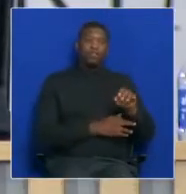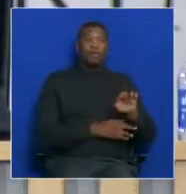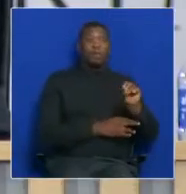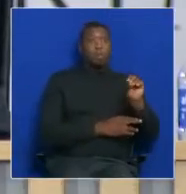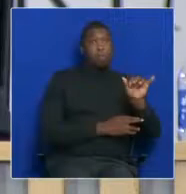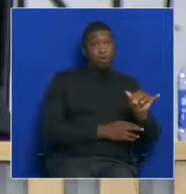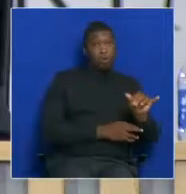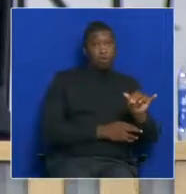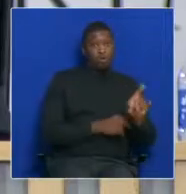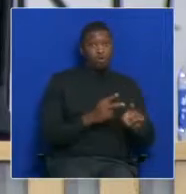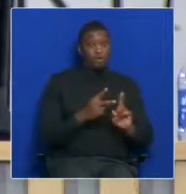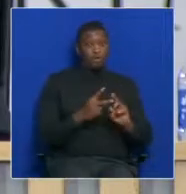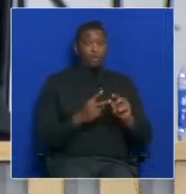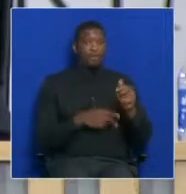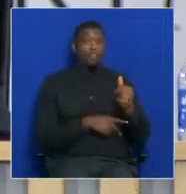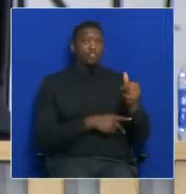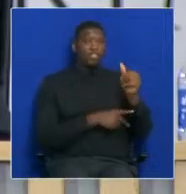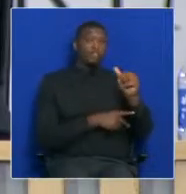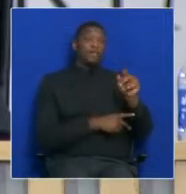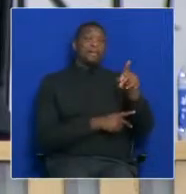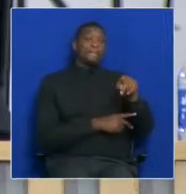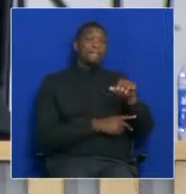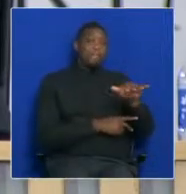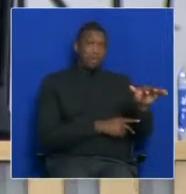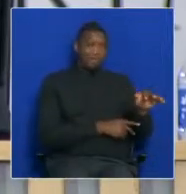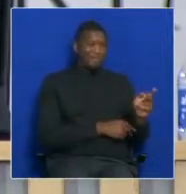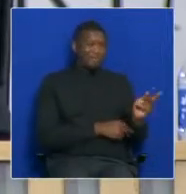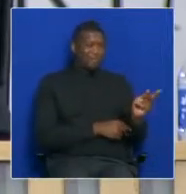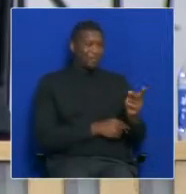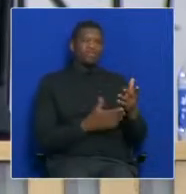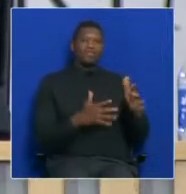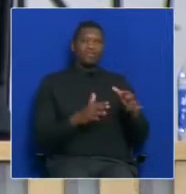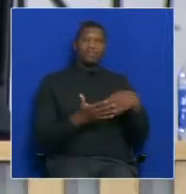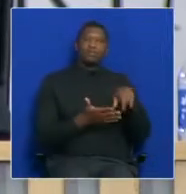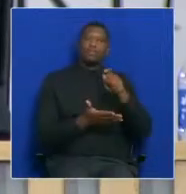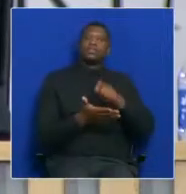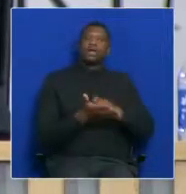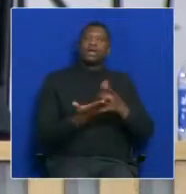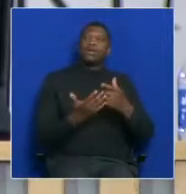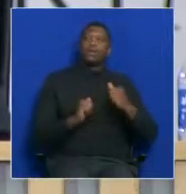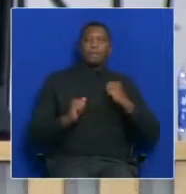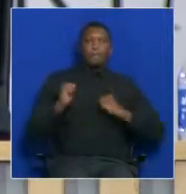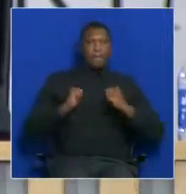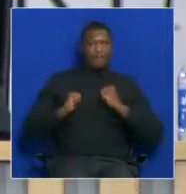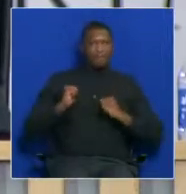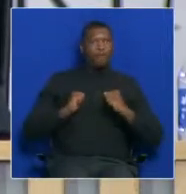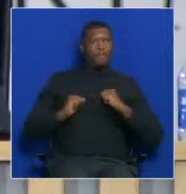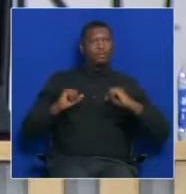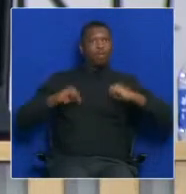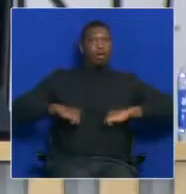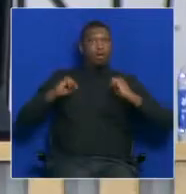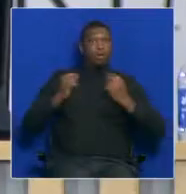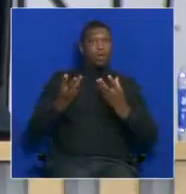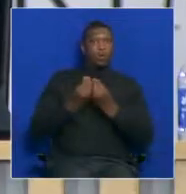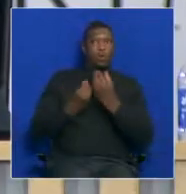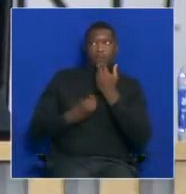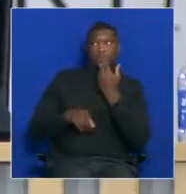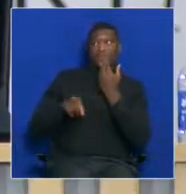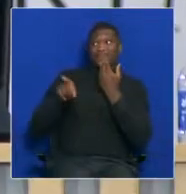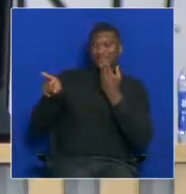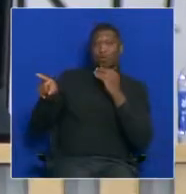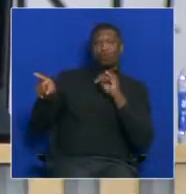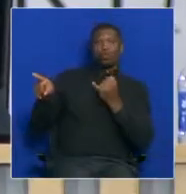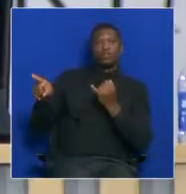Perumal signed their performance agreement with Advocate Johnson, and not with me, as it